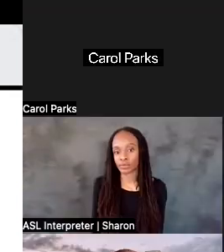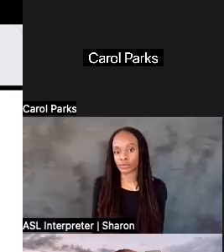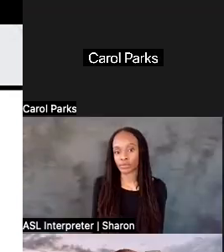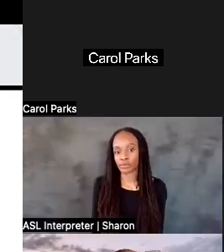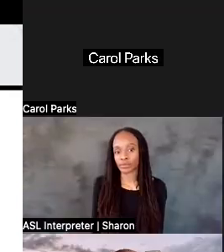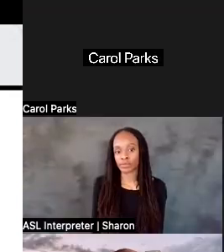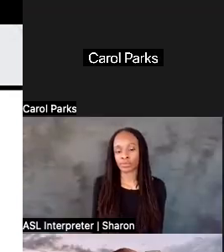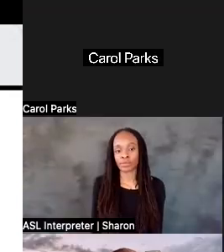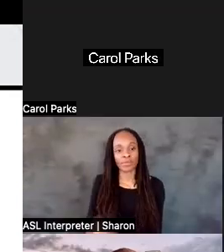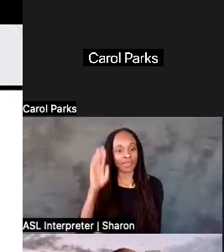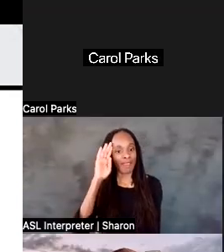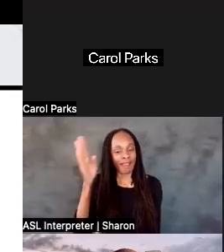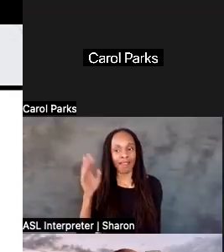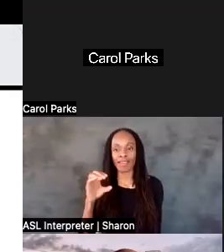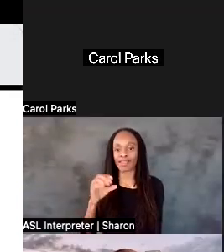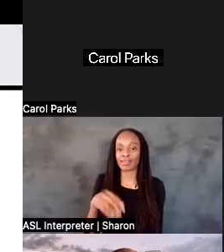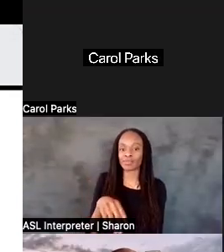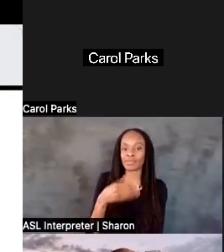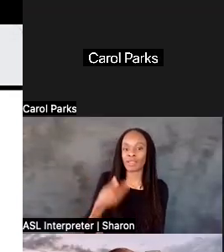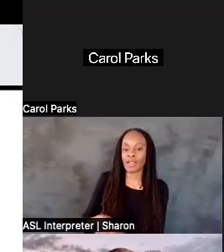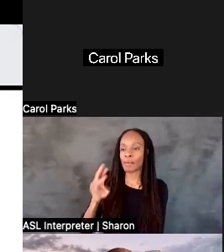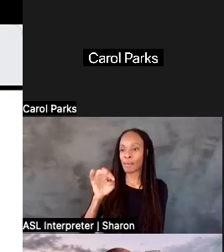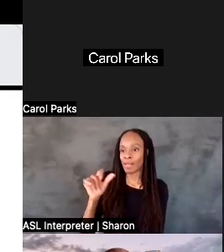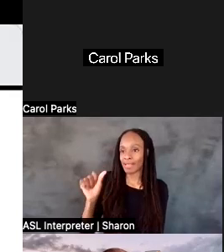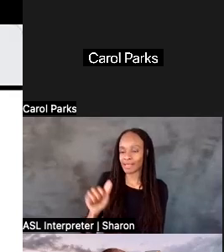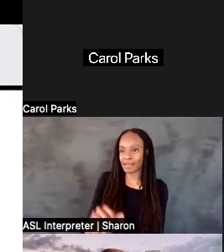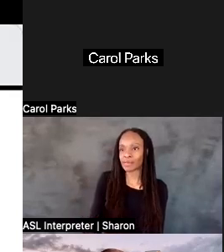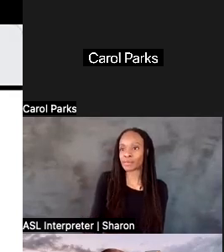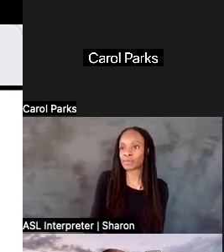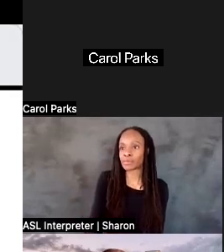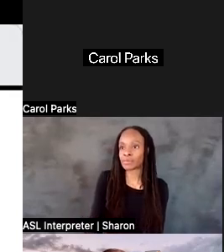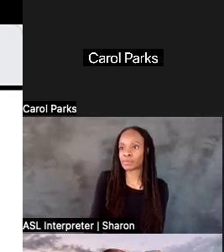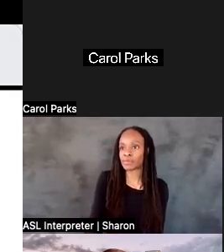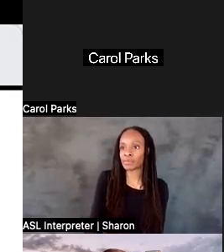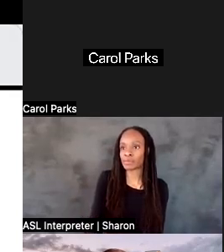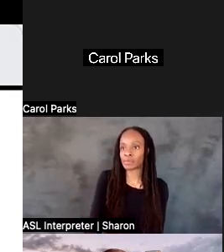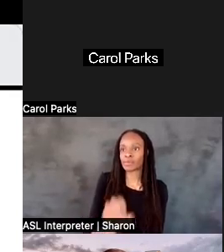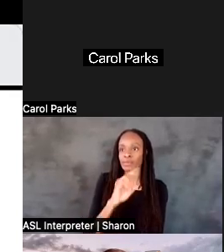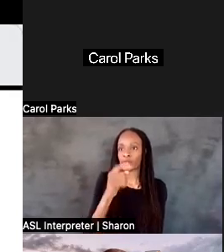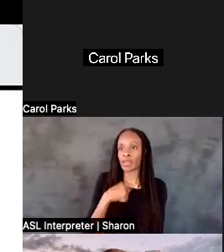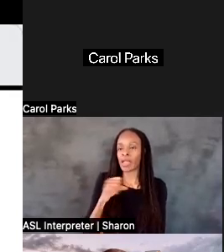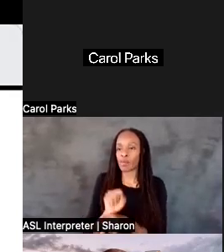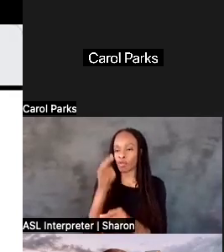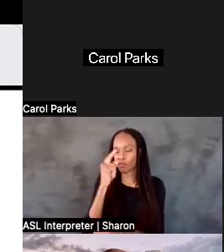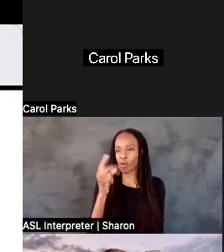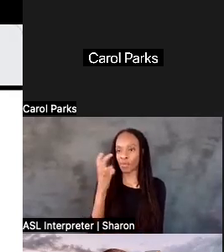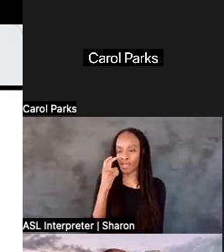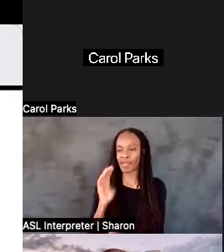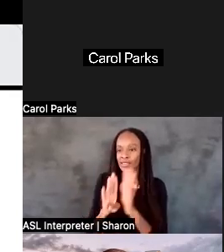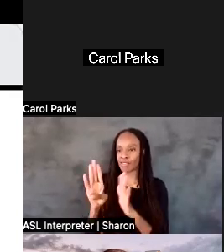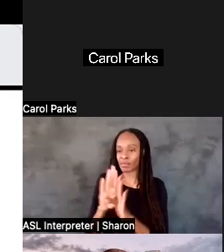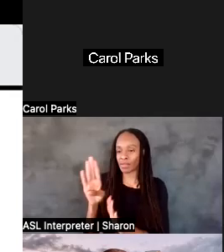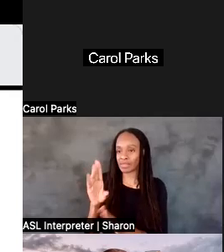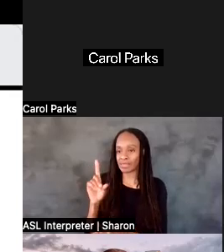Hi, Hi, this is Carol. Melissa. Oh, Mary. I have a question. So I'm working for Blind Developmental